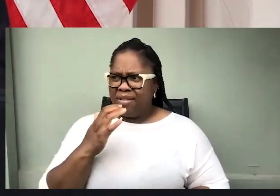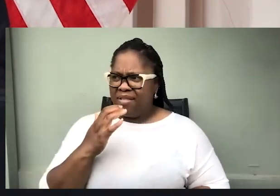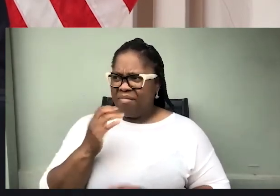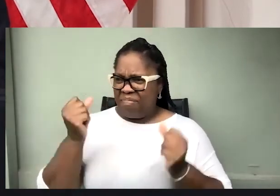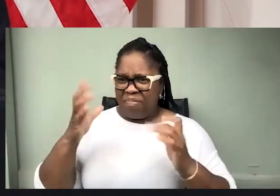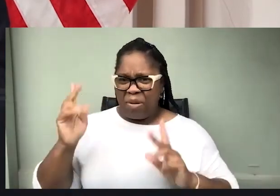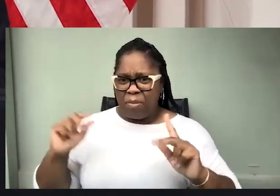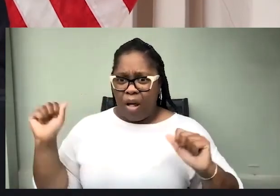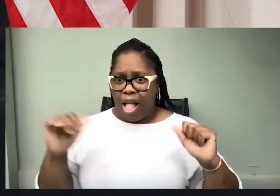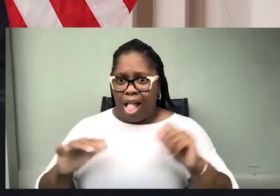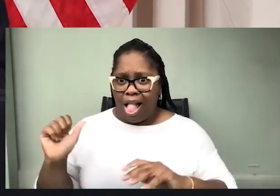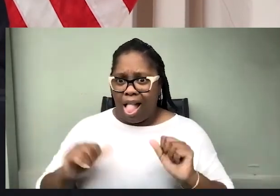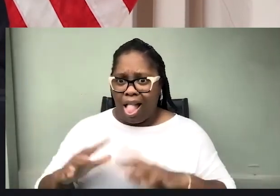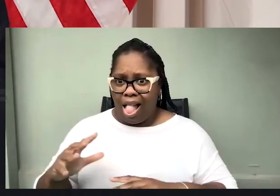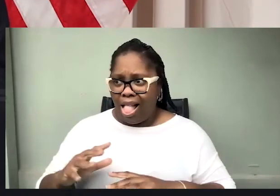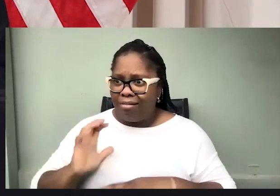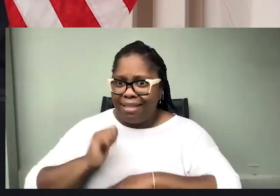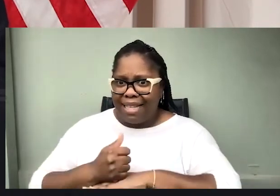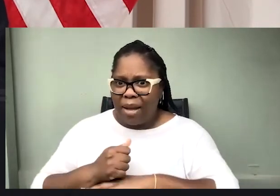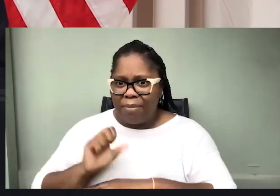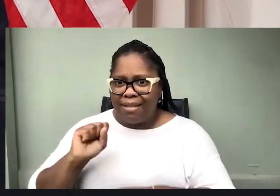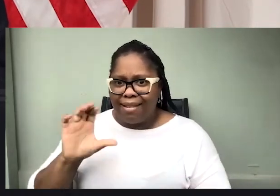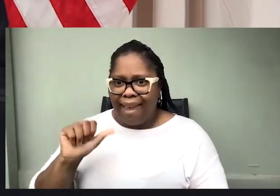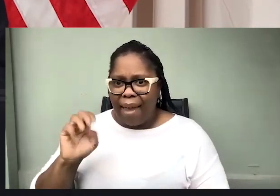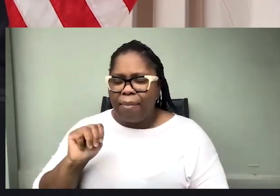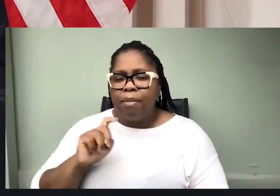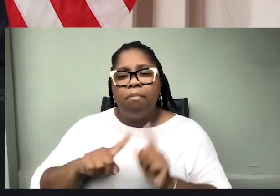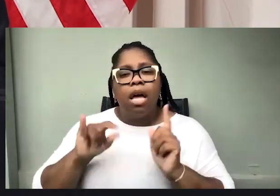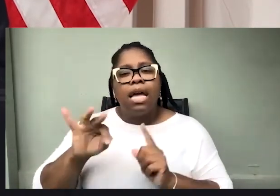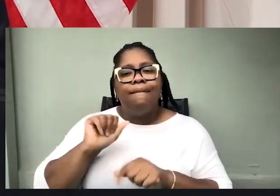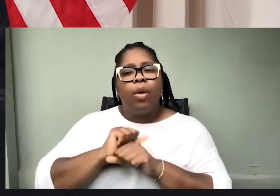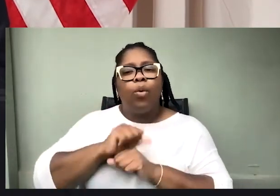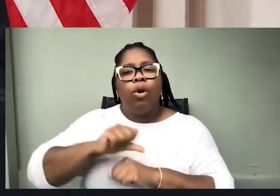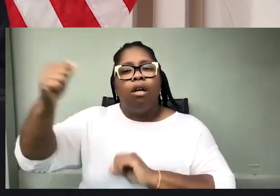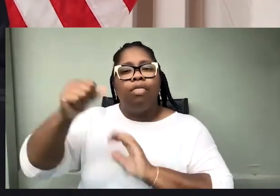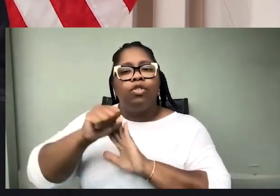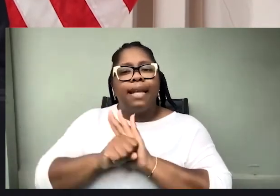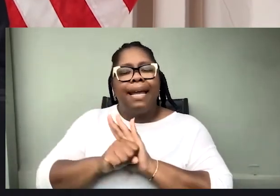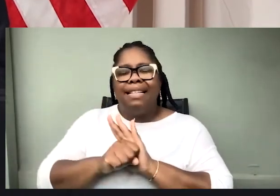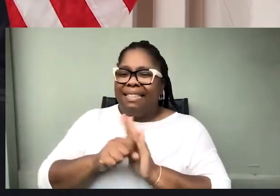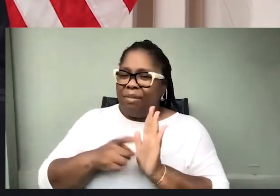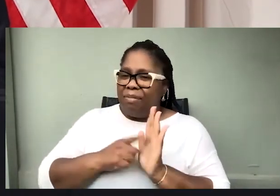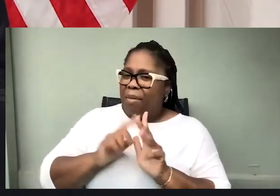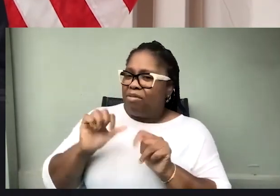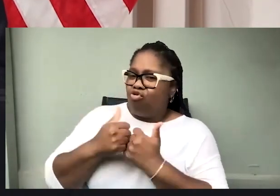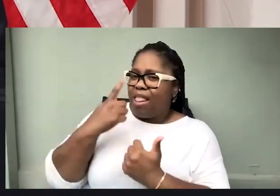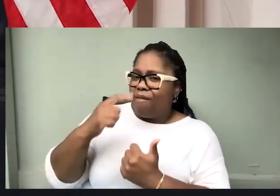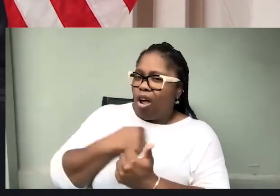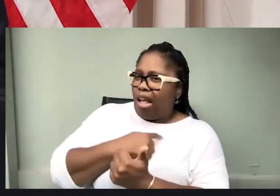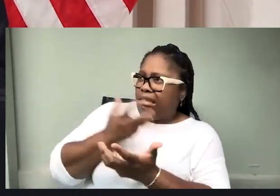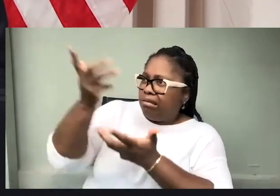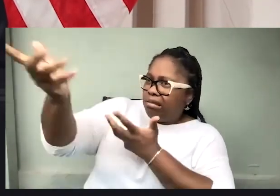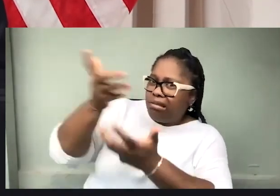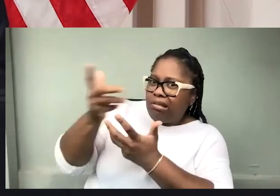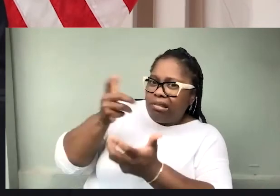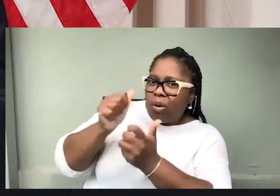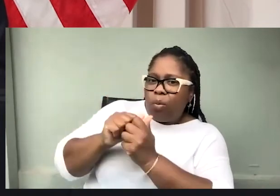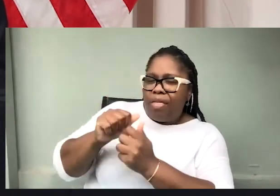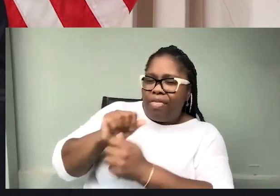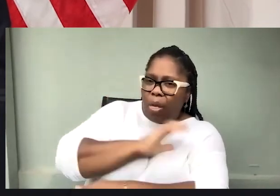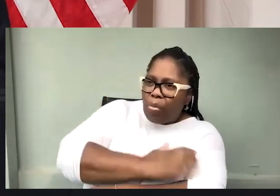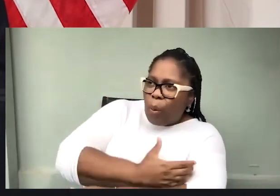scams, if they're operating from other states, it's challenging for us sometimes to get jurisdiction, but coordinating with federal